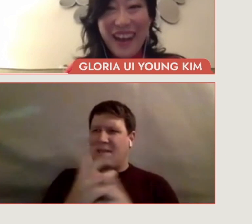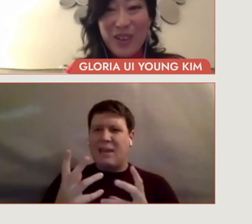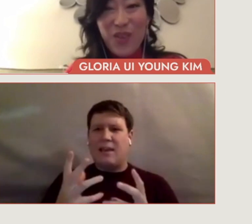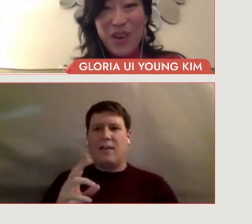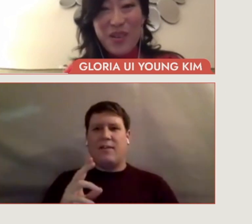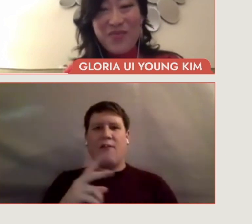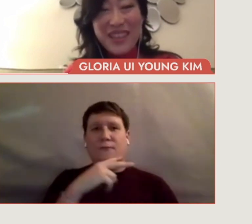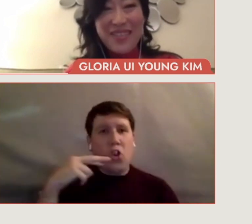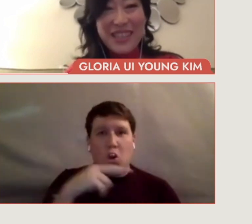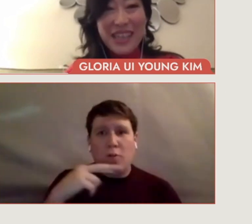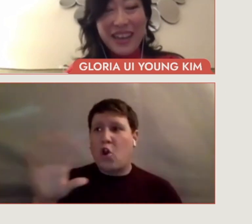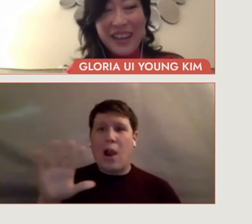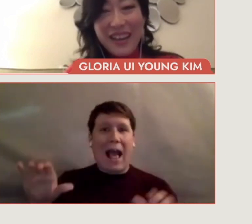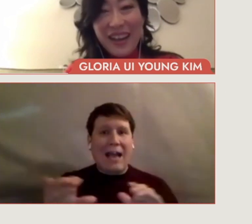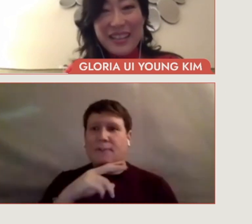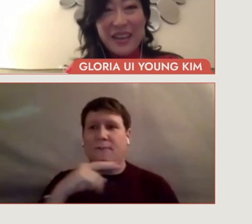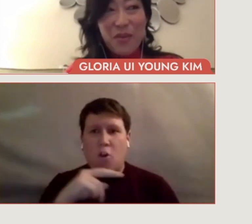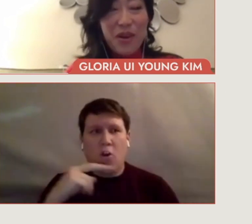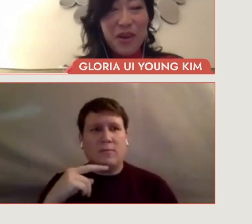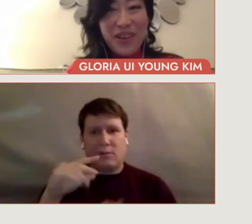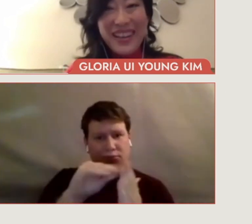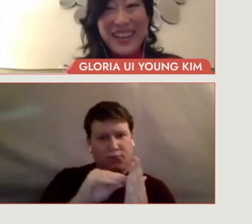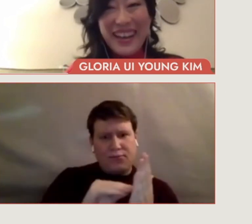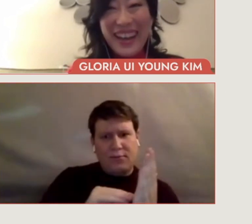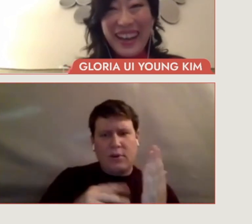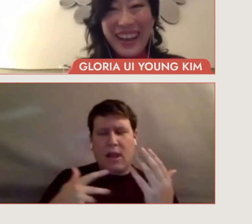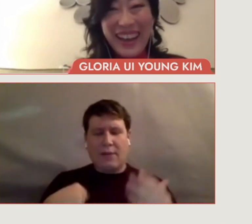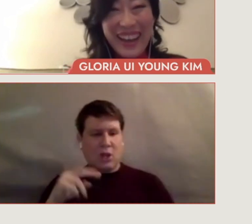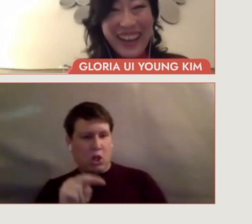her actor verbs. I was like, whoa.